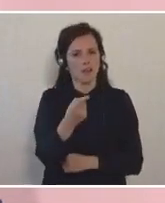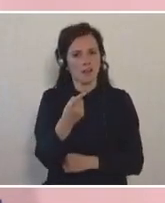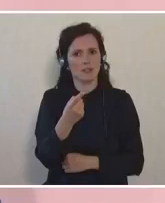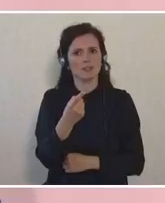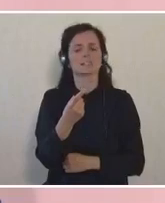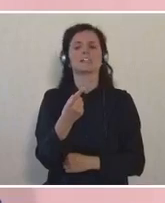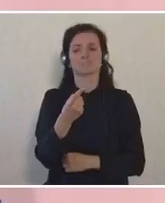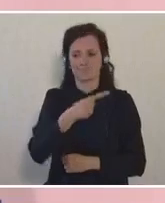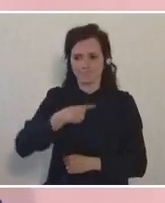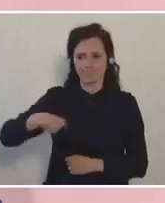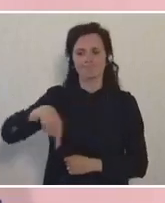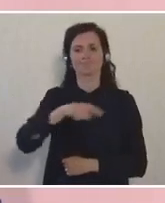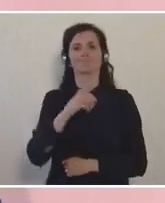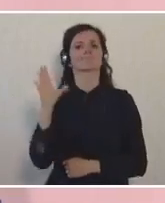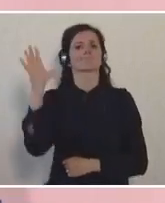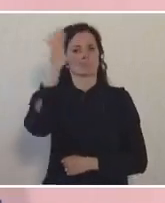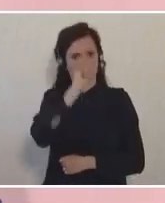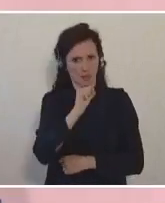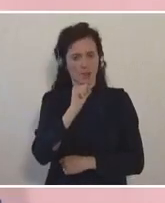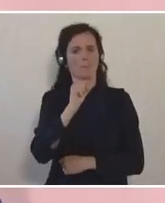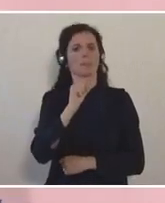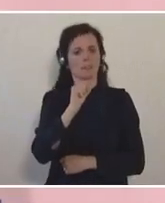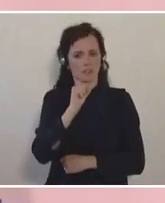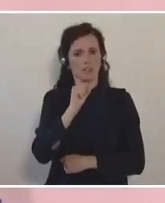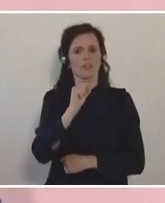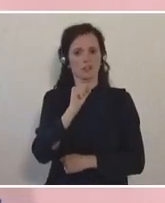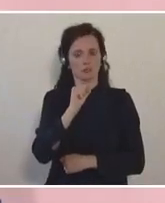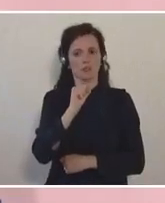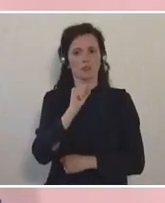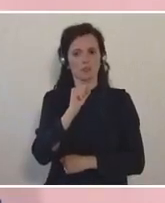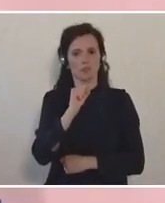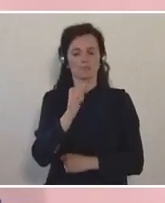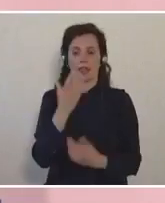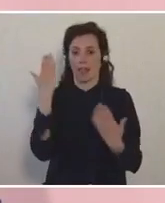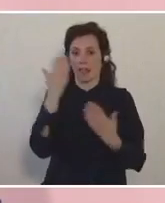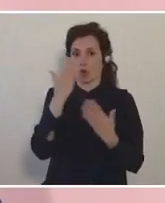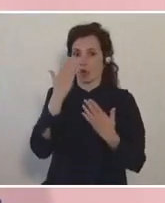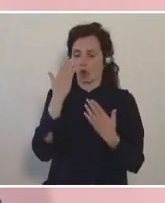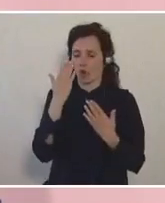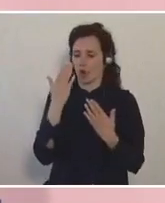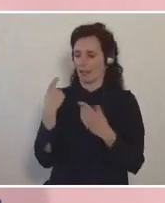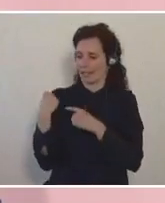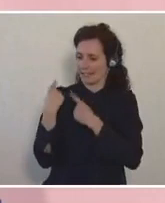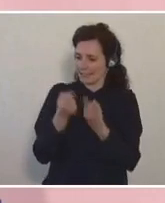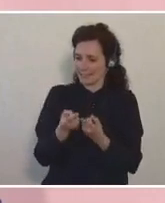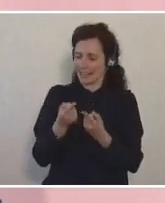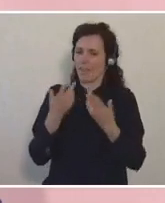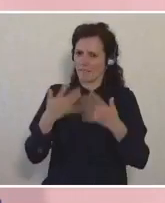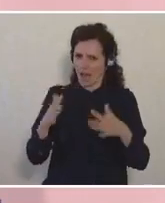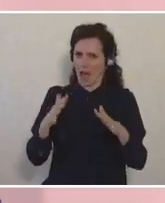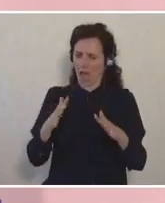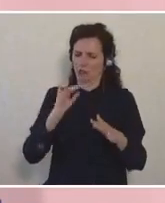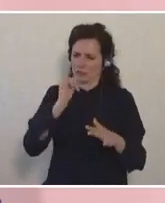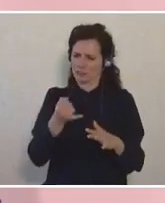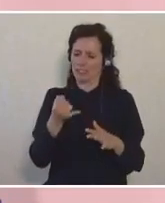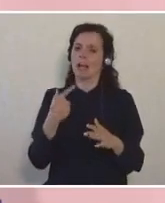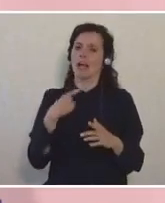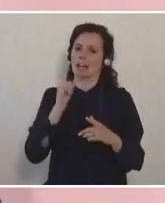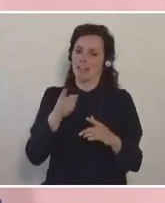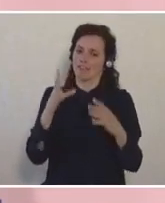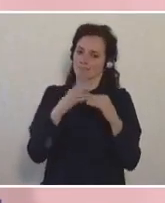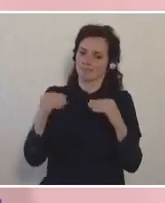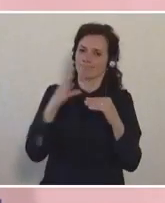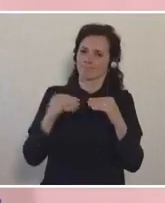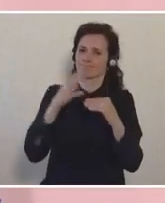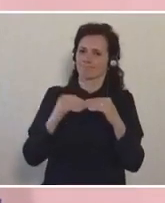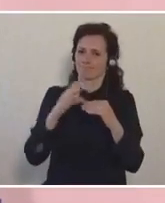to repair. One of the things that people, we're not thinking about that now because we talk about vaccines, but there is another